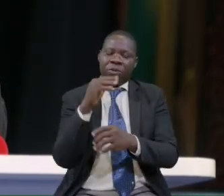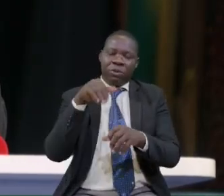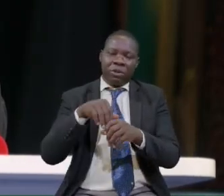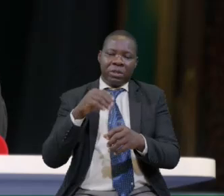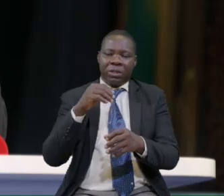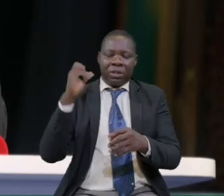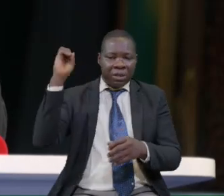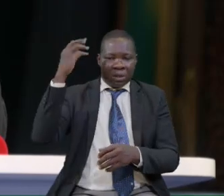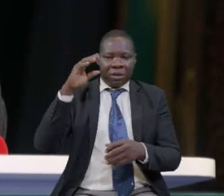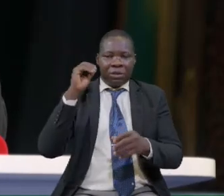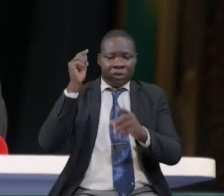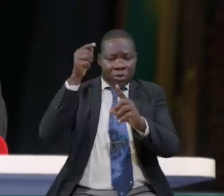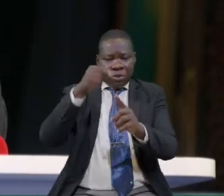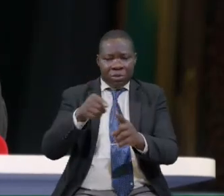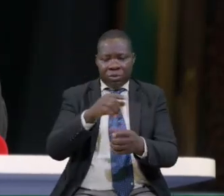become a preacher,